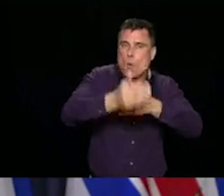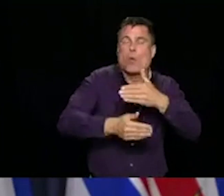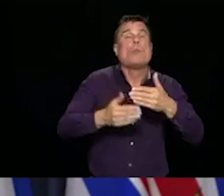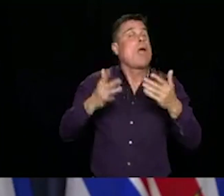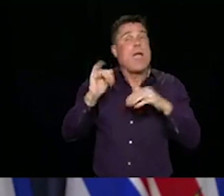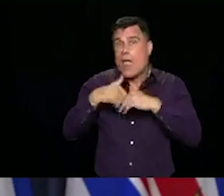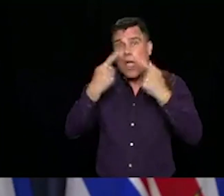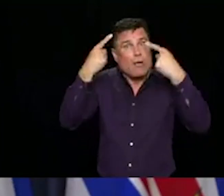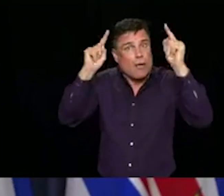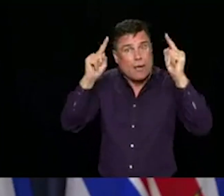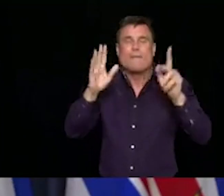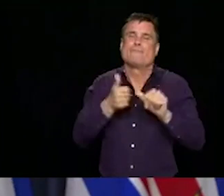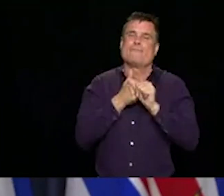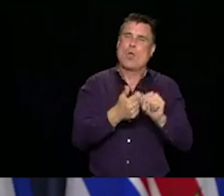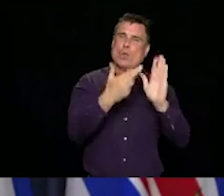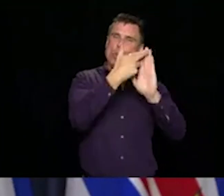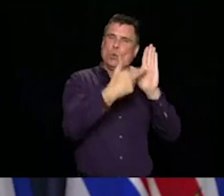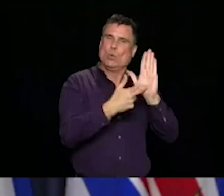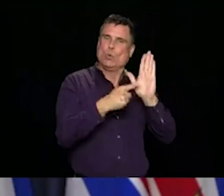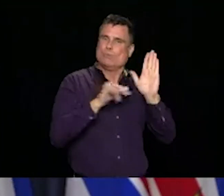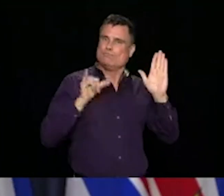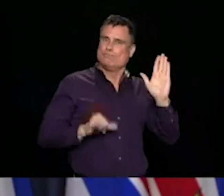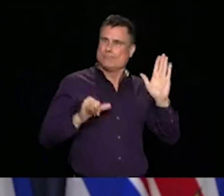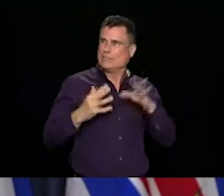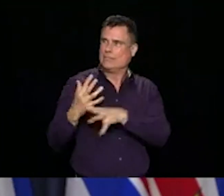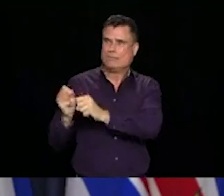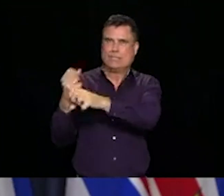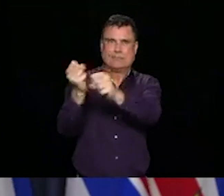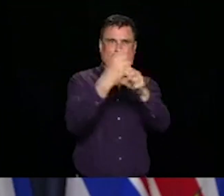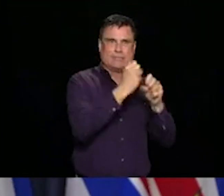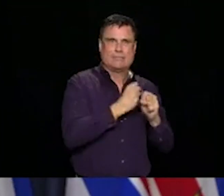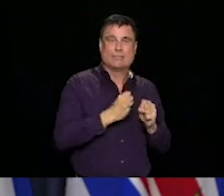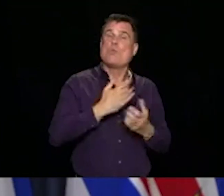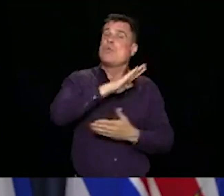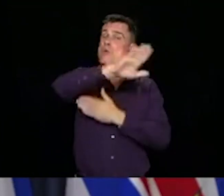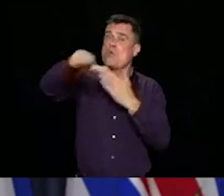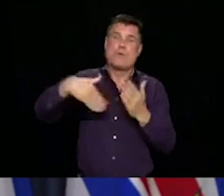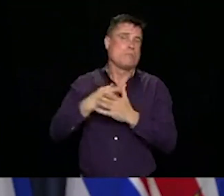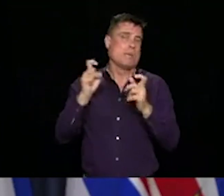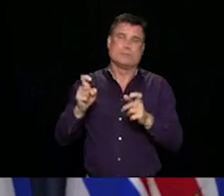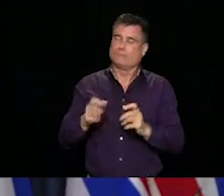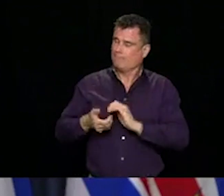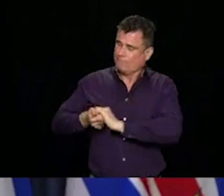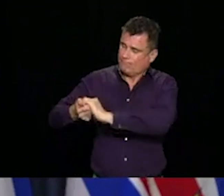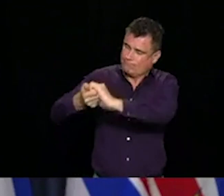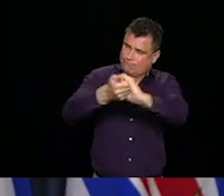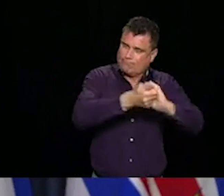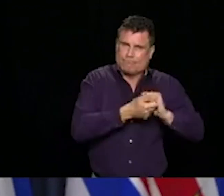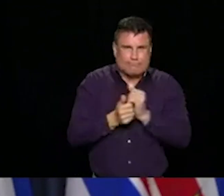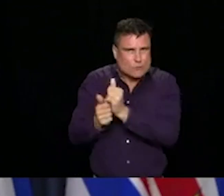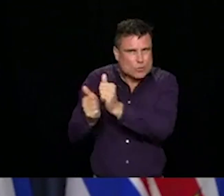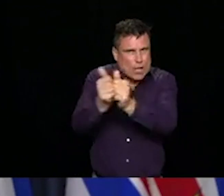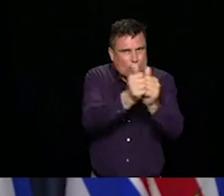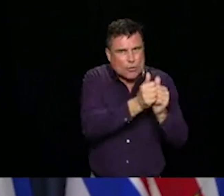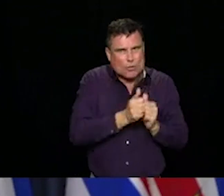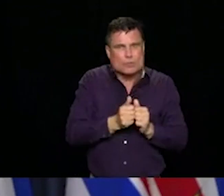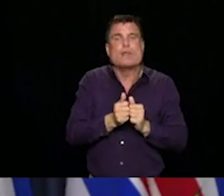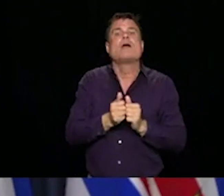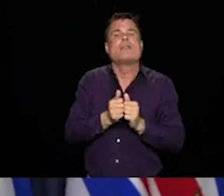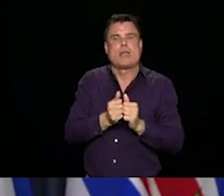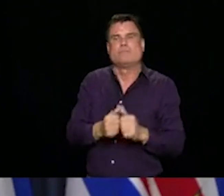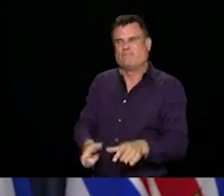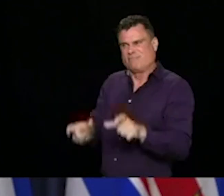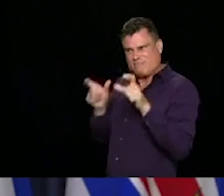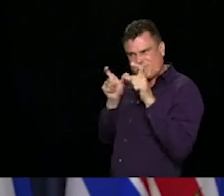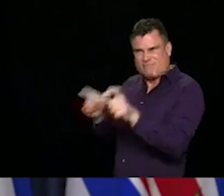life in long-term care is that we continue to do the things, all of us, that are required. COVID-19